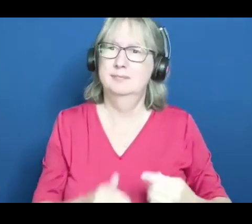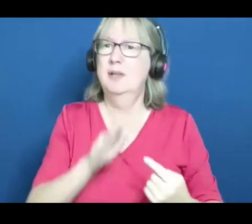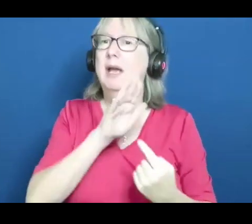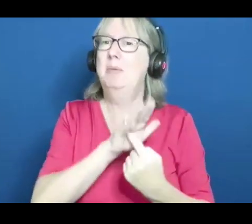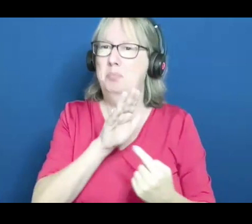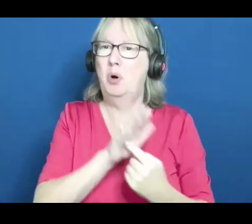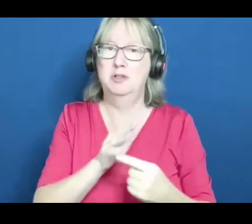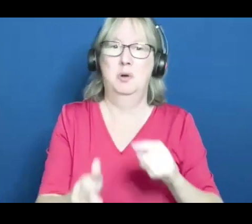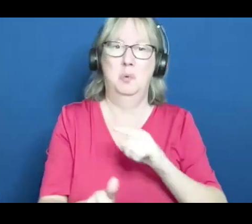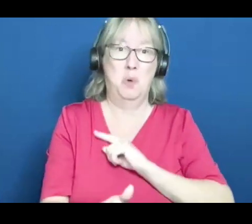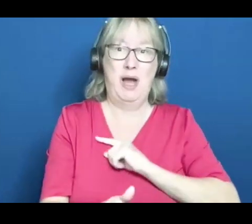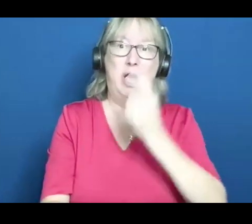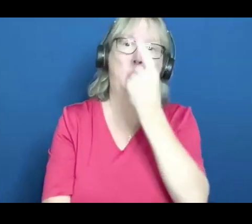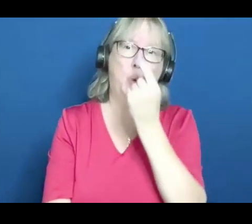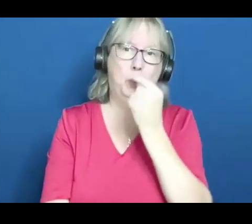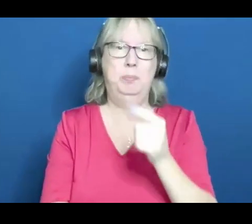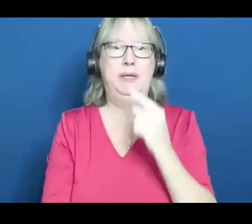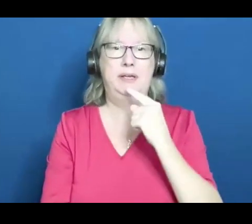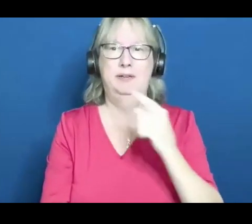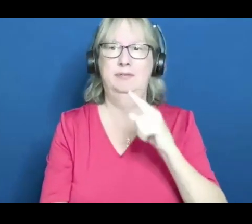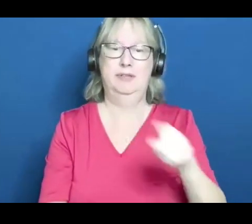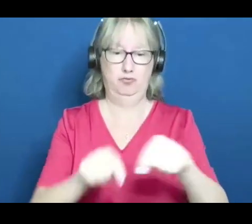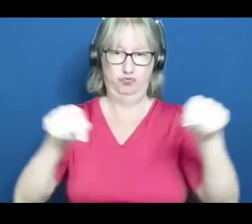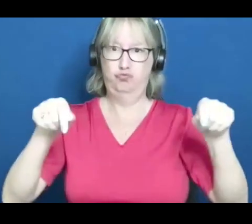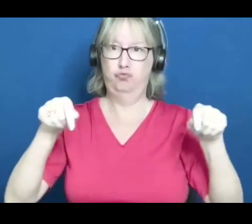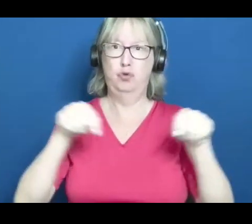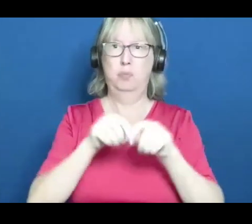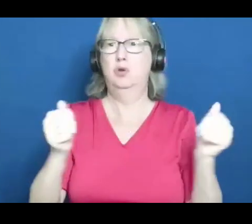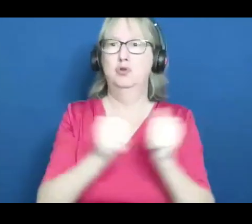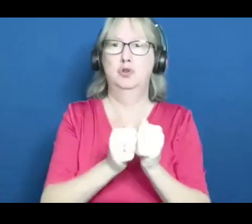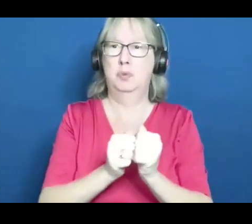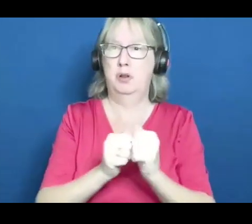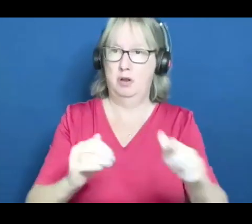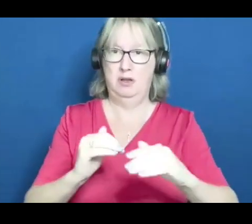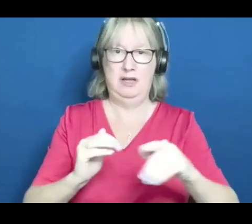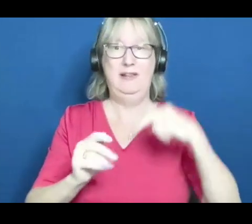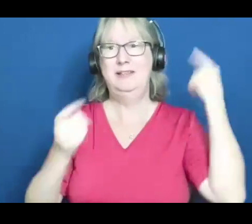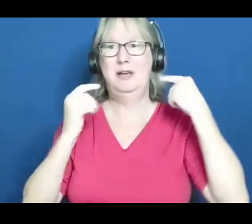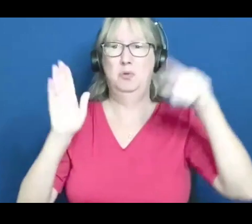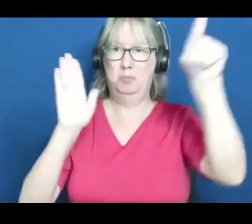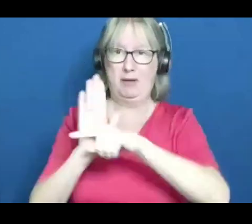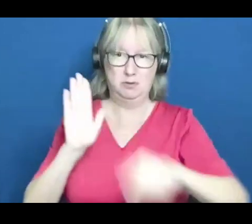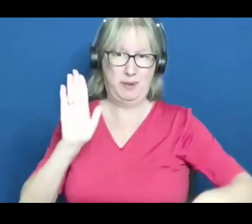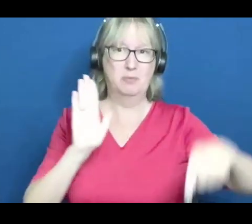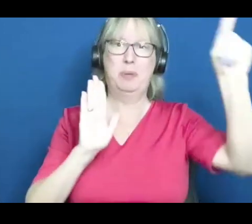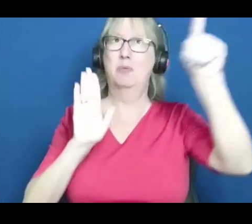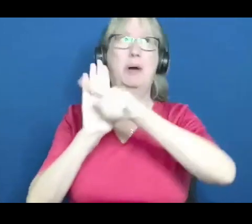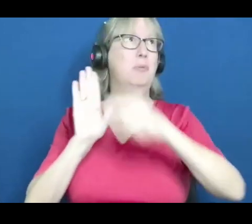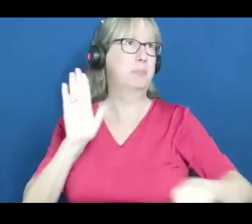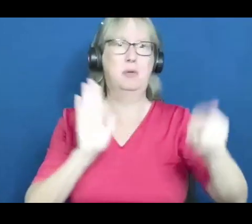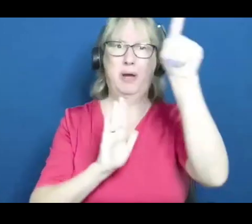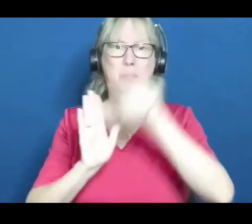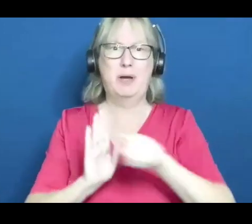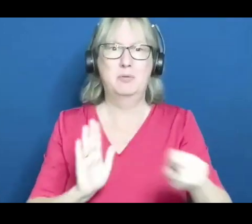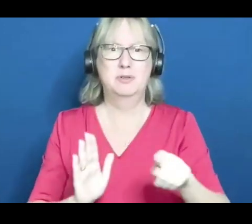it's often the case that there's high ceilings, hard surfaces, sound bounces around, and when you've got a good level